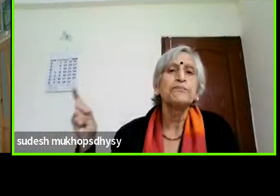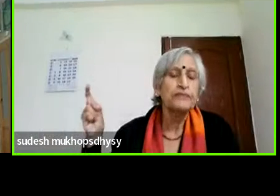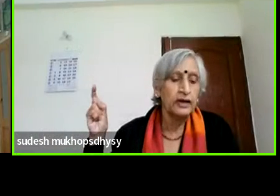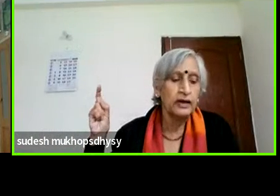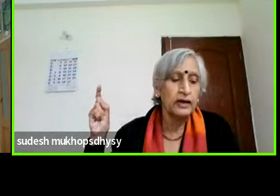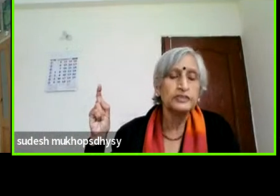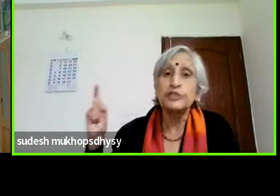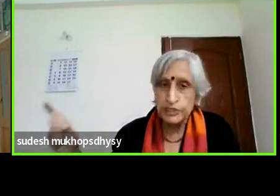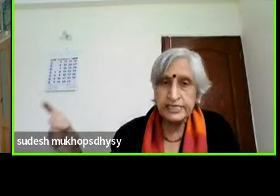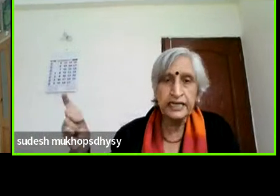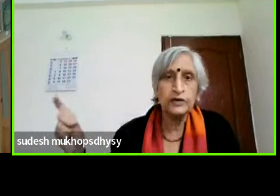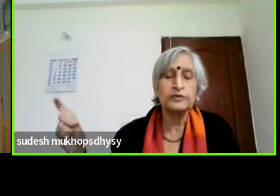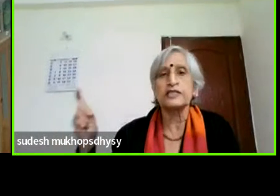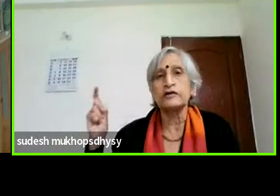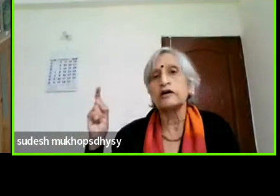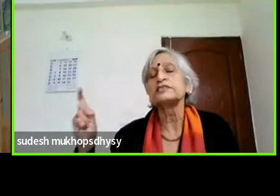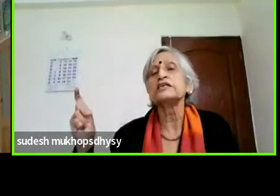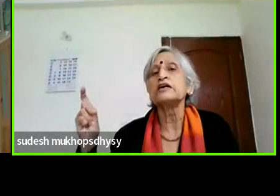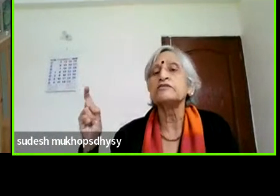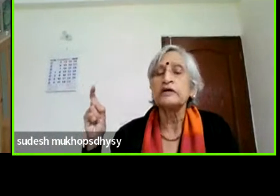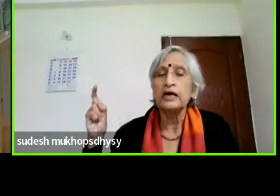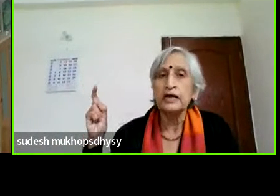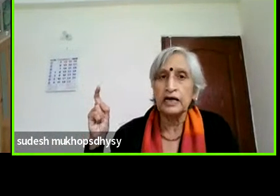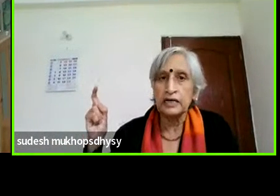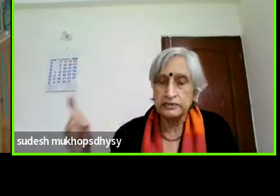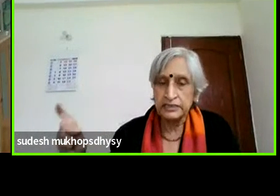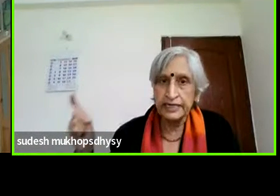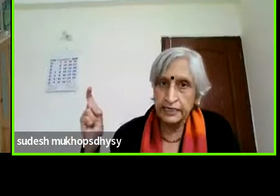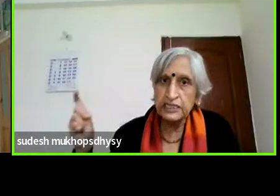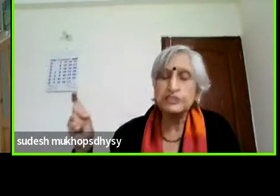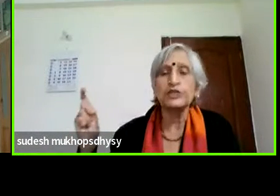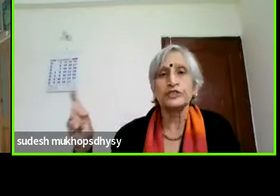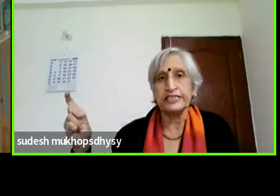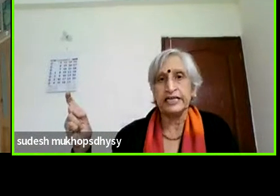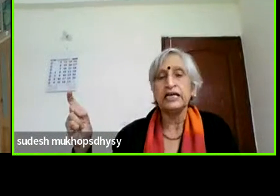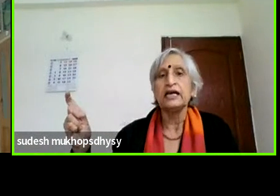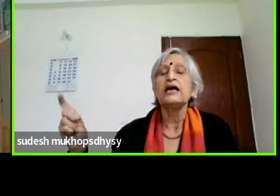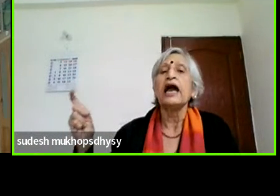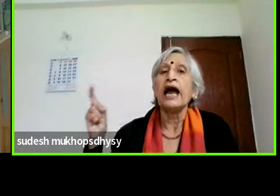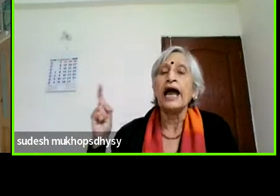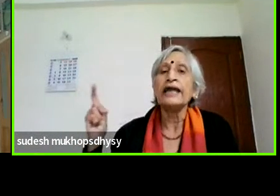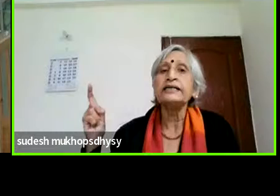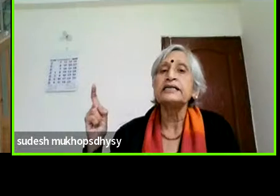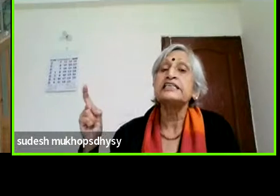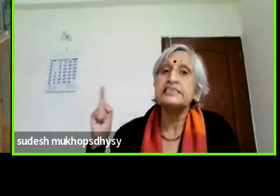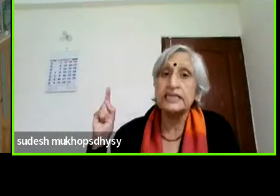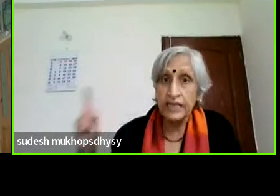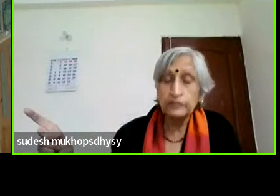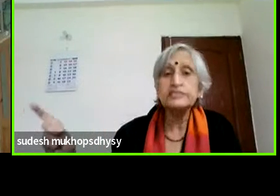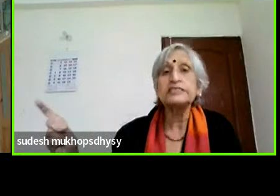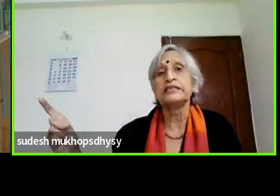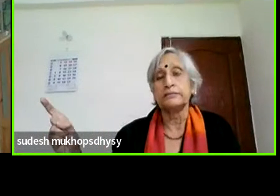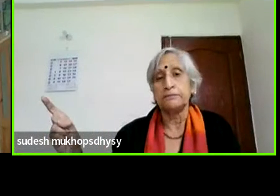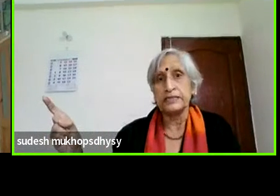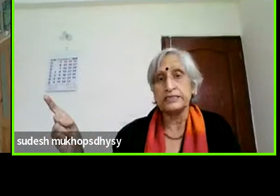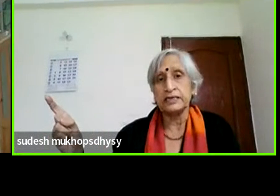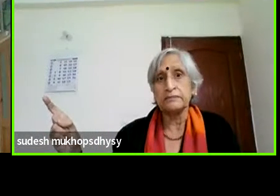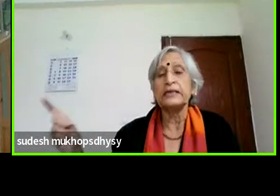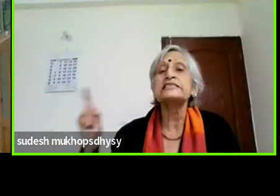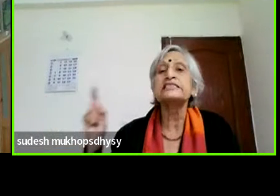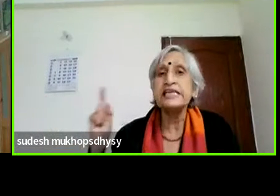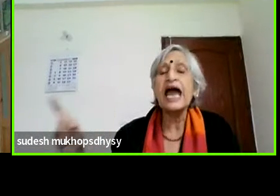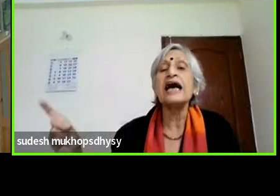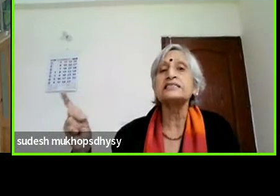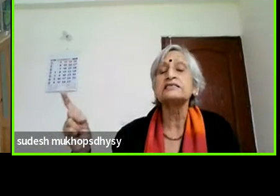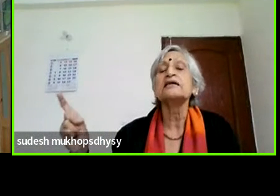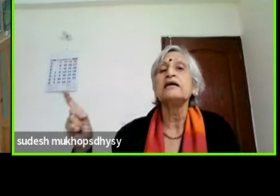Divyanshi Joshi, who's the daughter of Shri Anil Joshi. And she's a Down syndrome